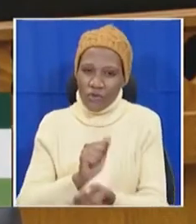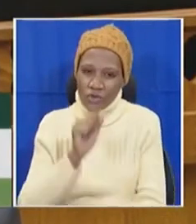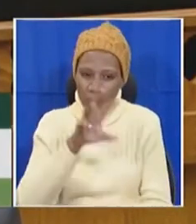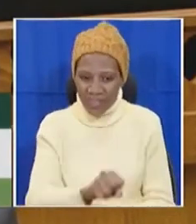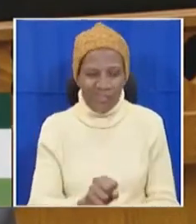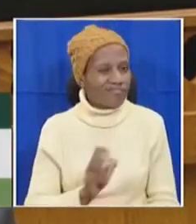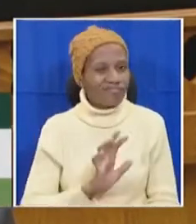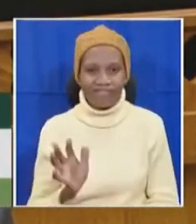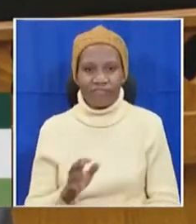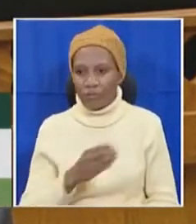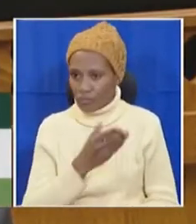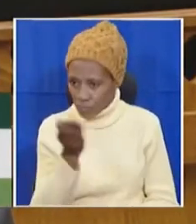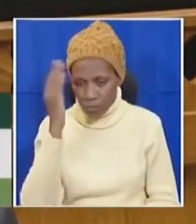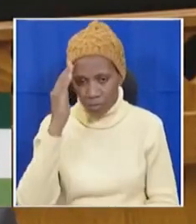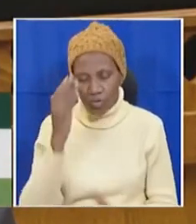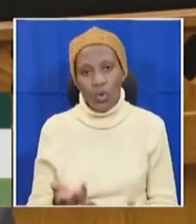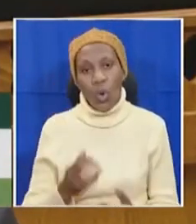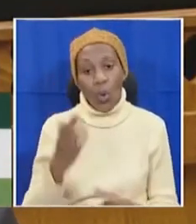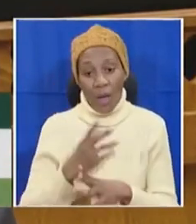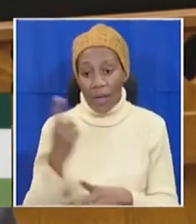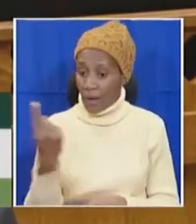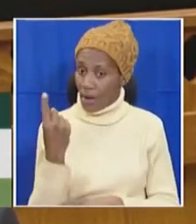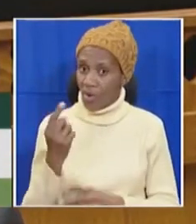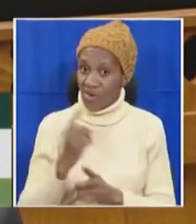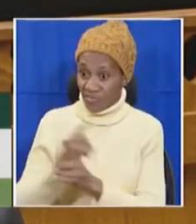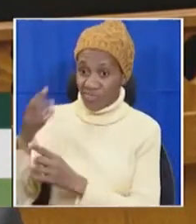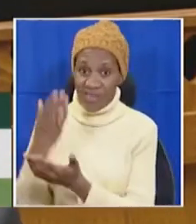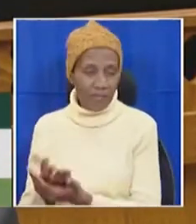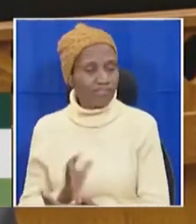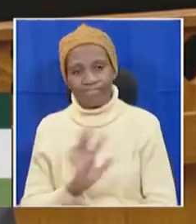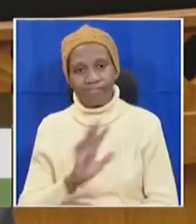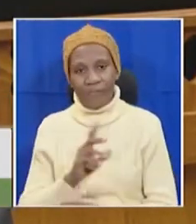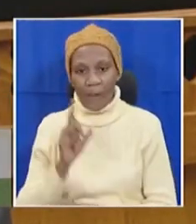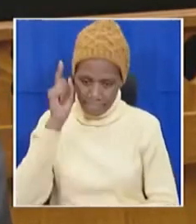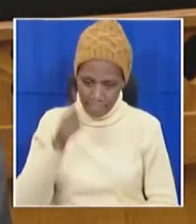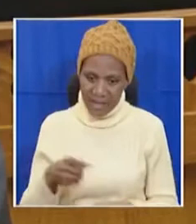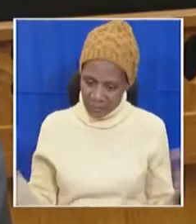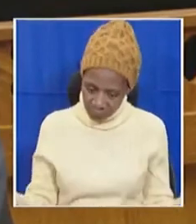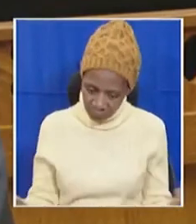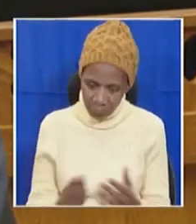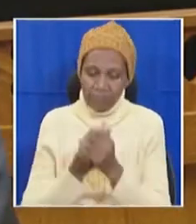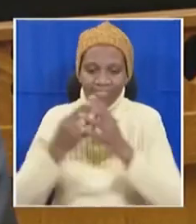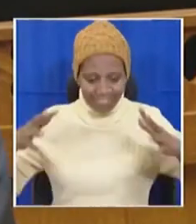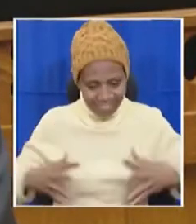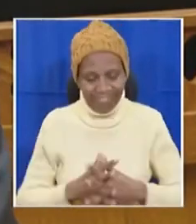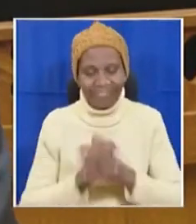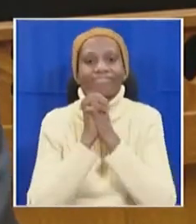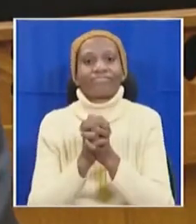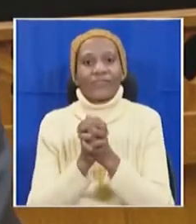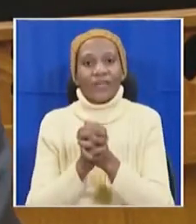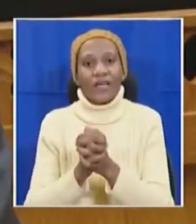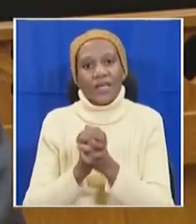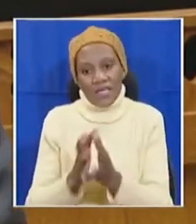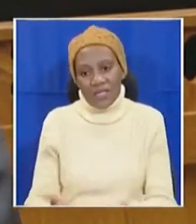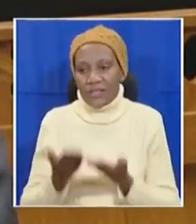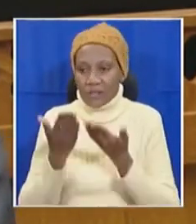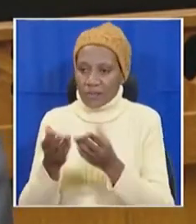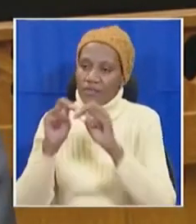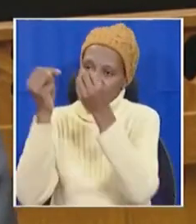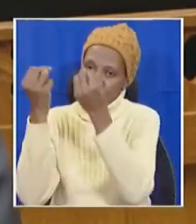it well that none of us acting alone can achieve success. We must therefore act as a united people for national reconciliation,